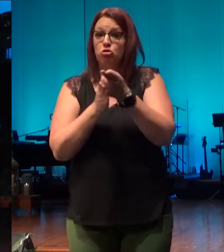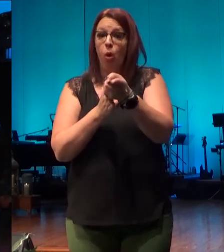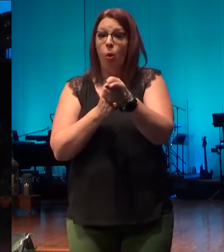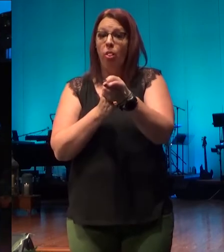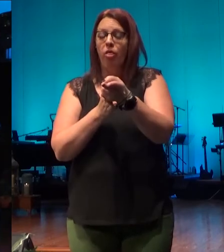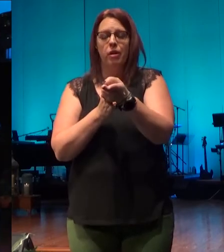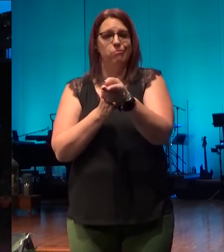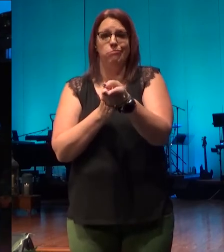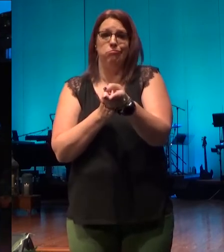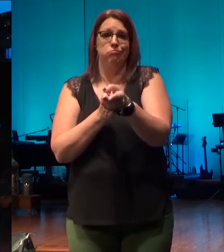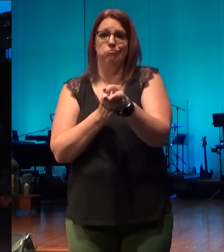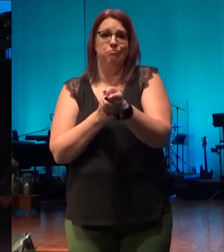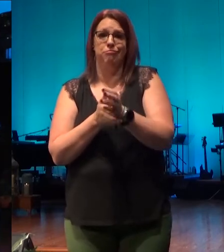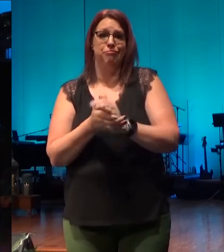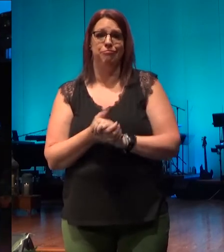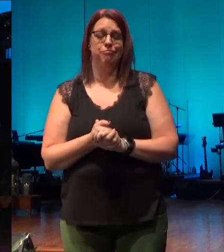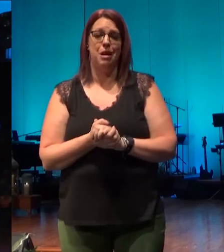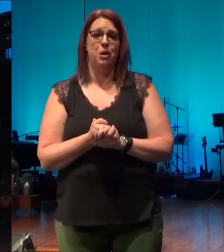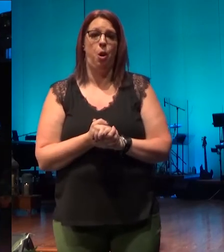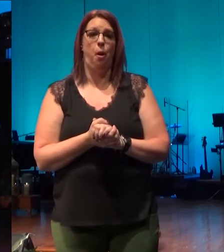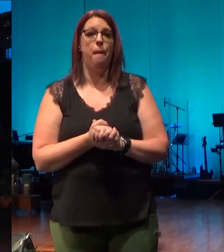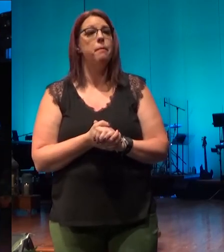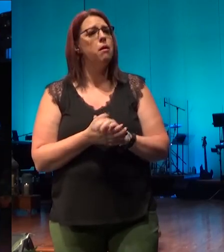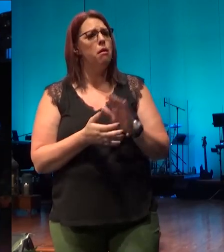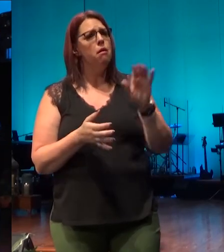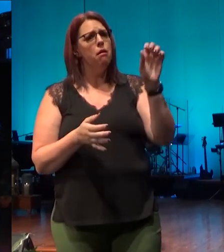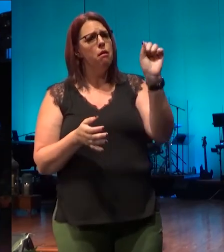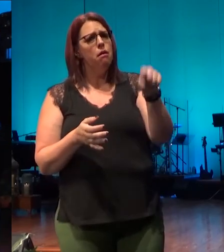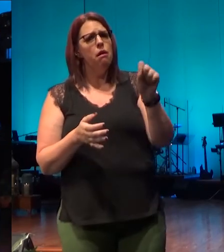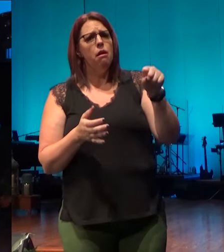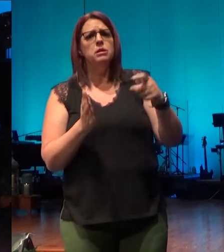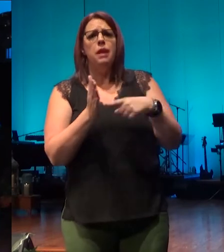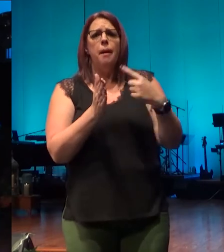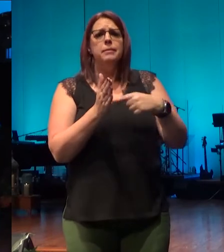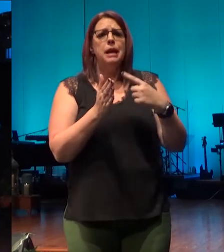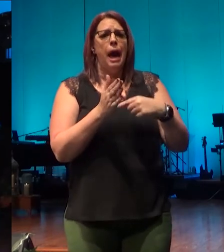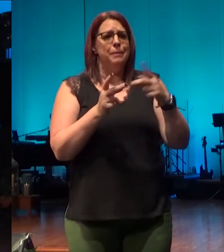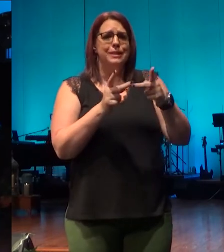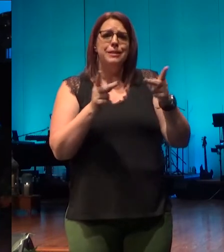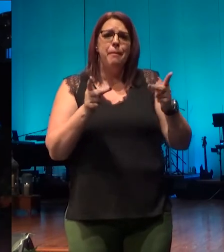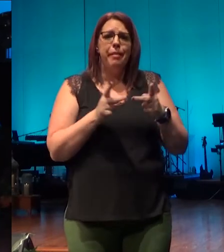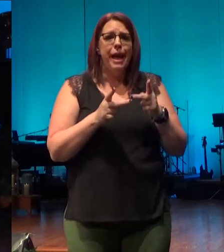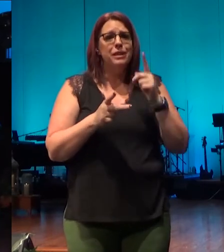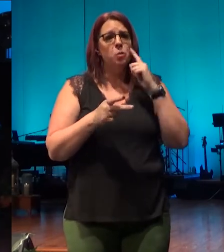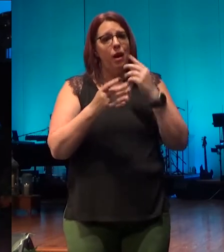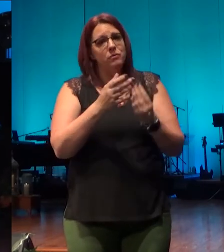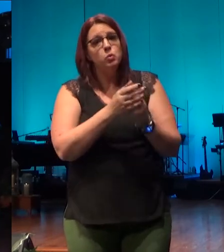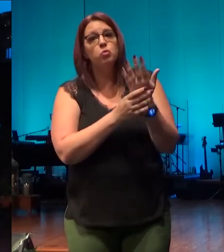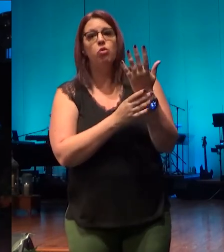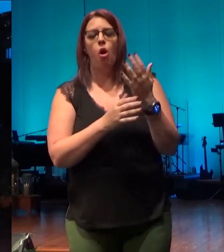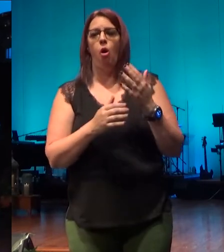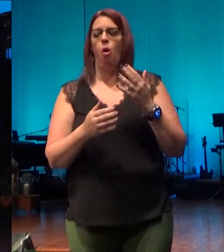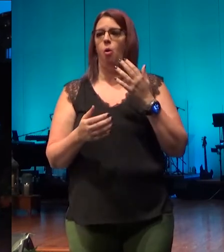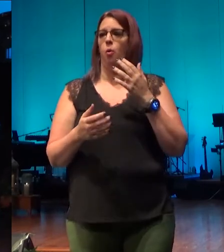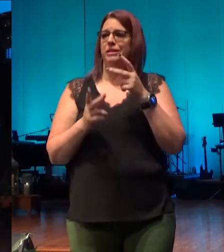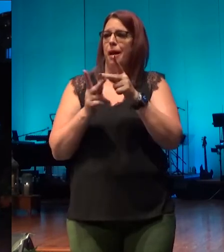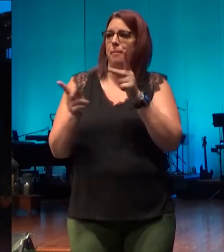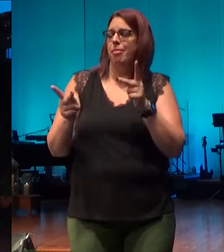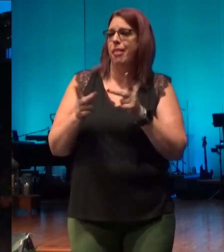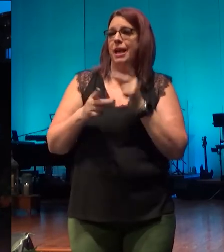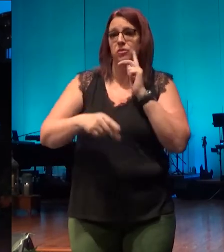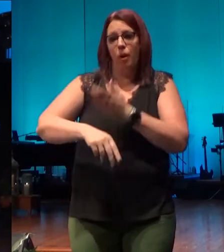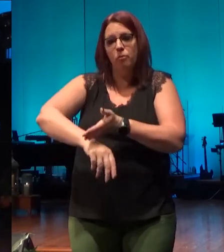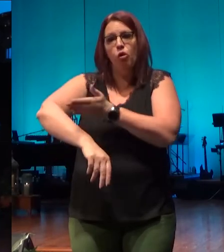Sometimes people are pointing out places we need to grow, places we need to improve. And that's okay too. We can allow that, because